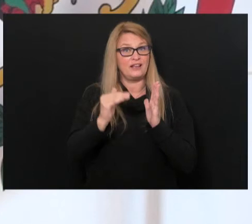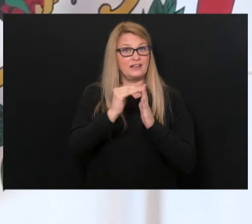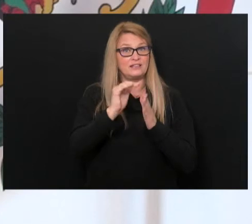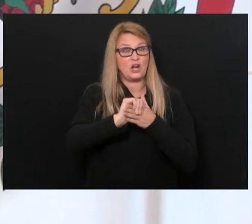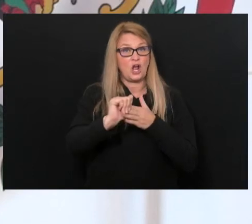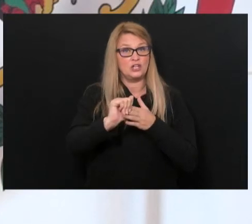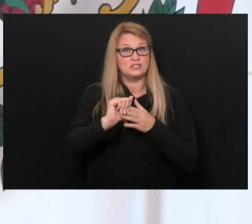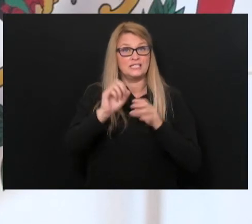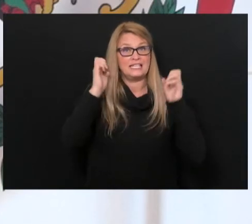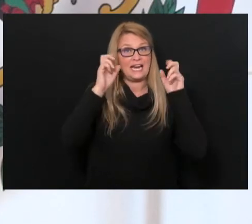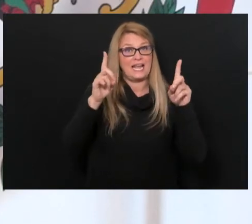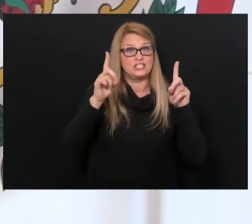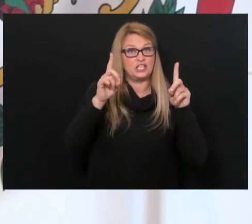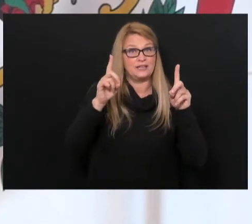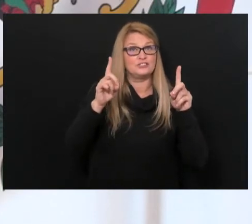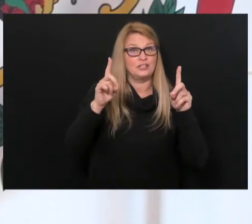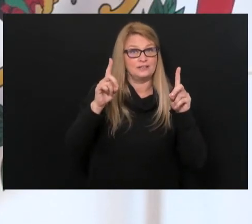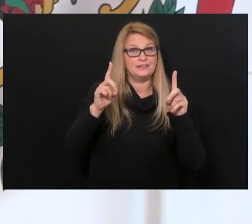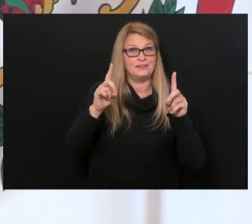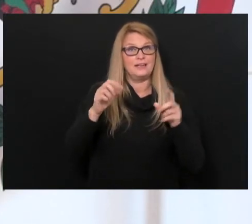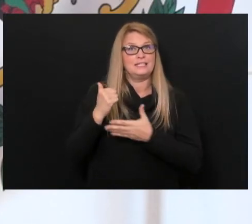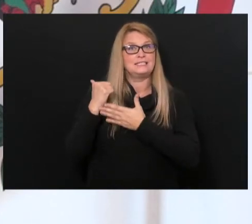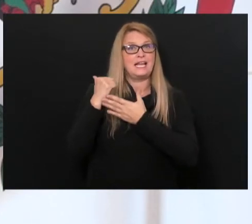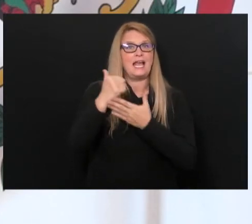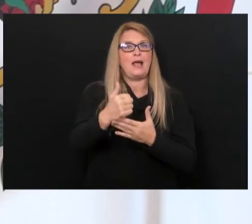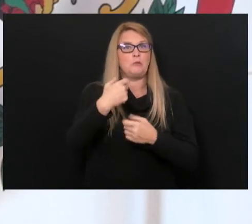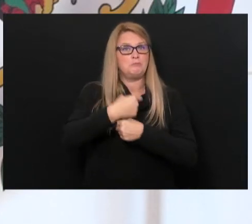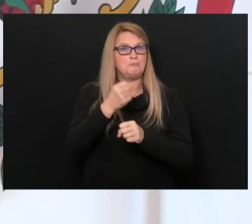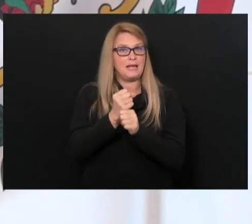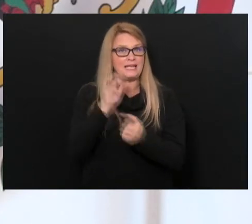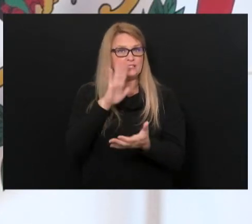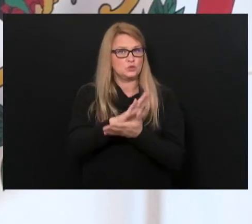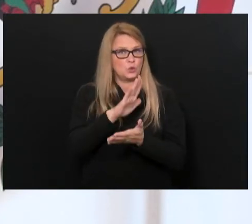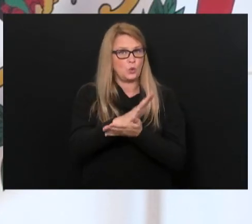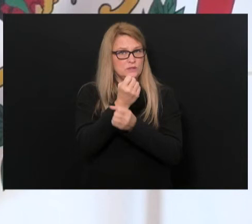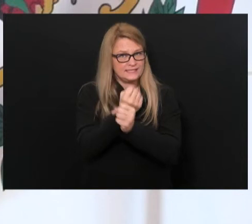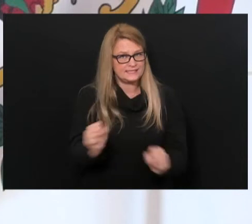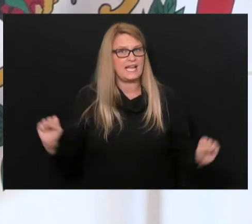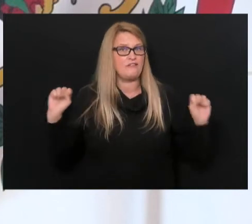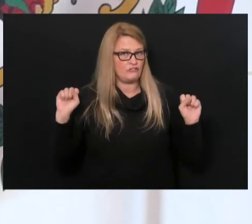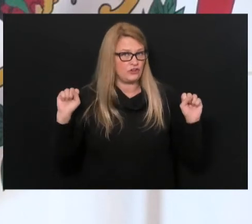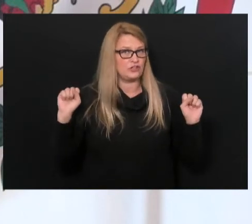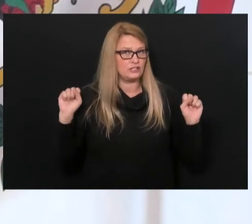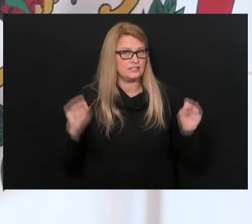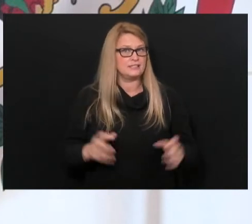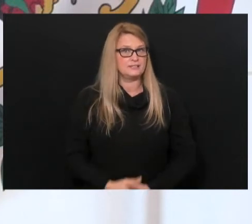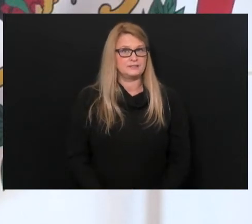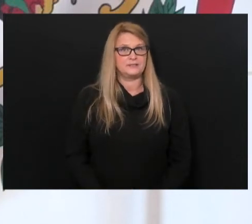education arena to try to help make our schools even safer and safer and safer.